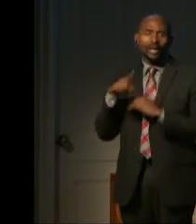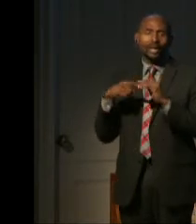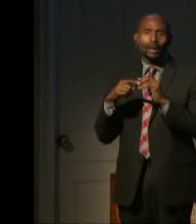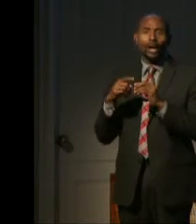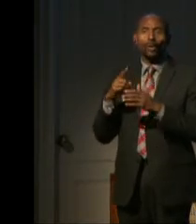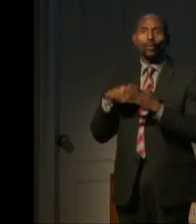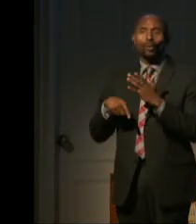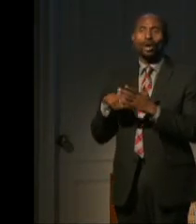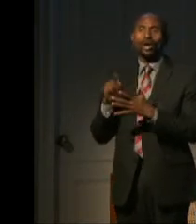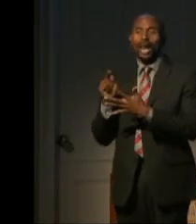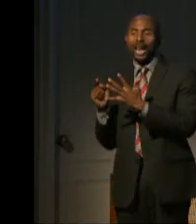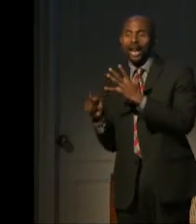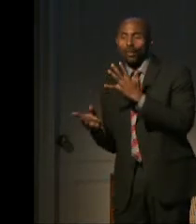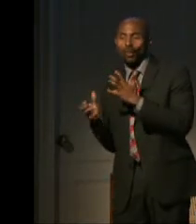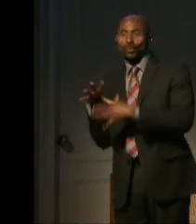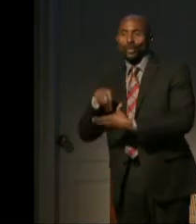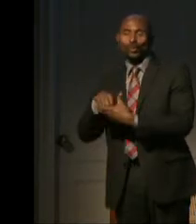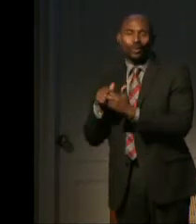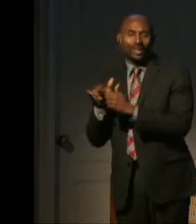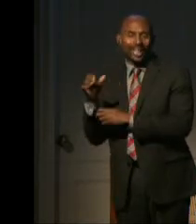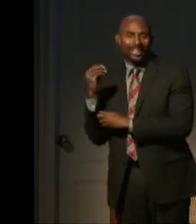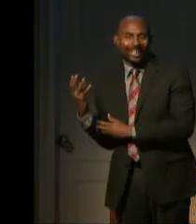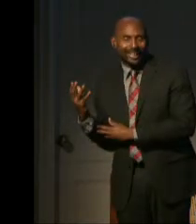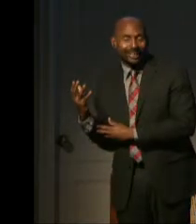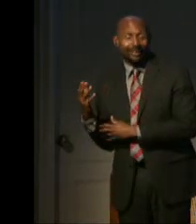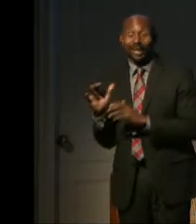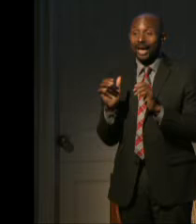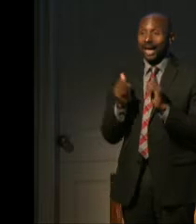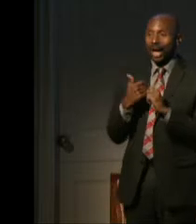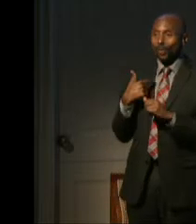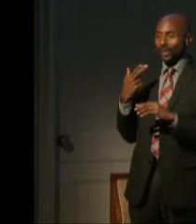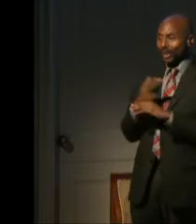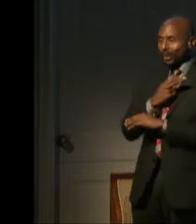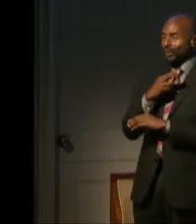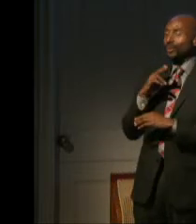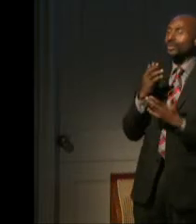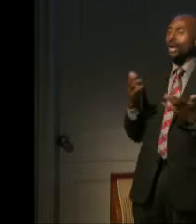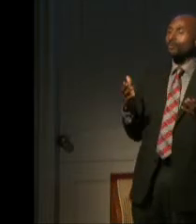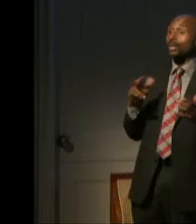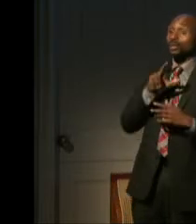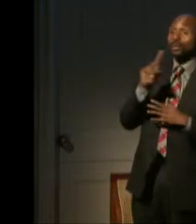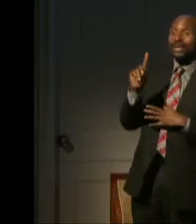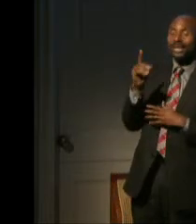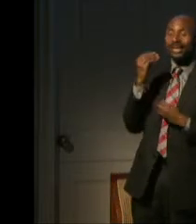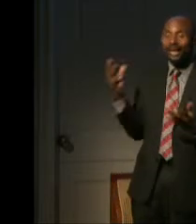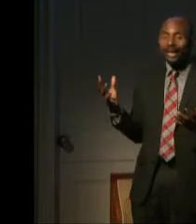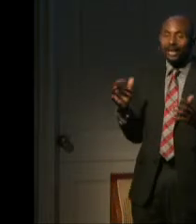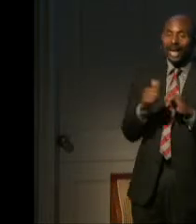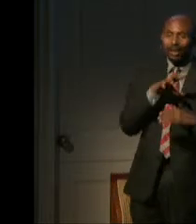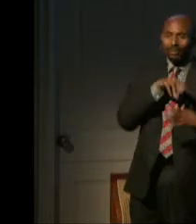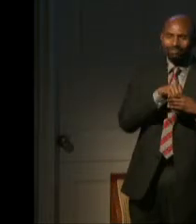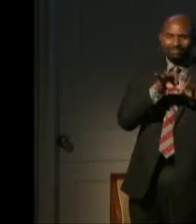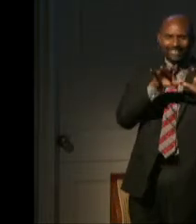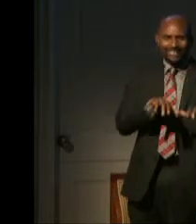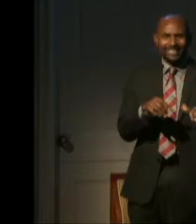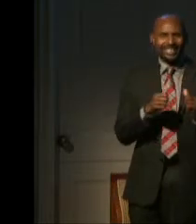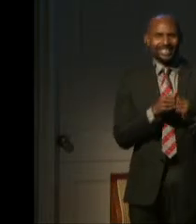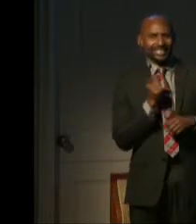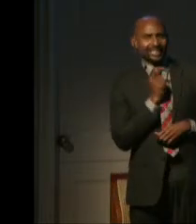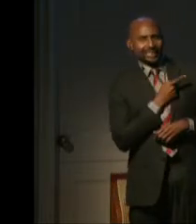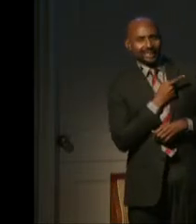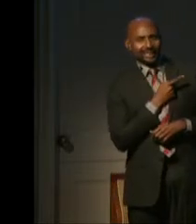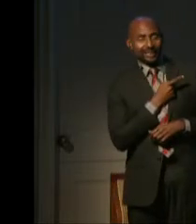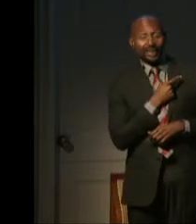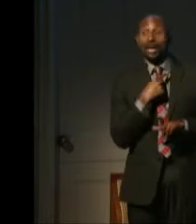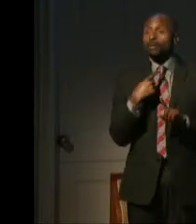in, how our objects are being used, 3D data, the new ways we're thinking about collections. And it's also hard to get